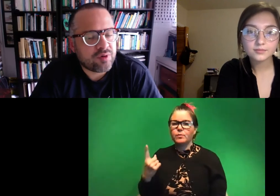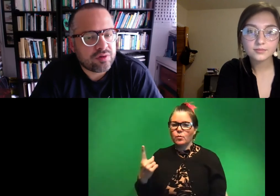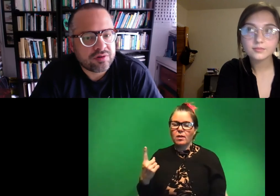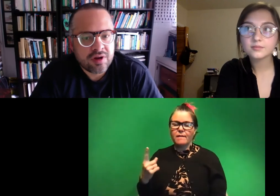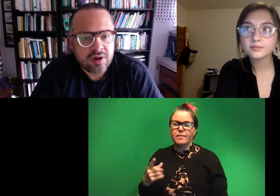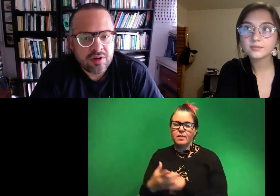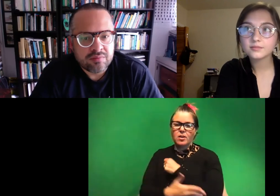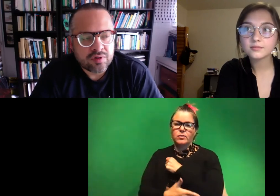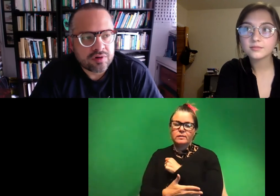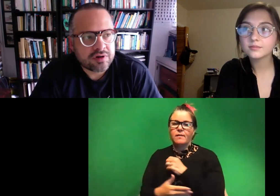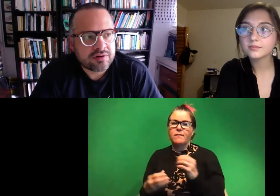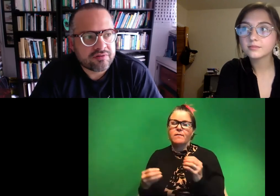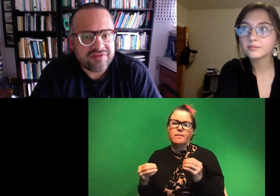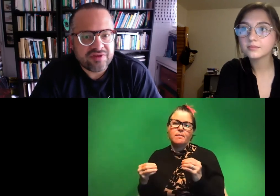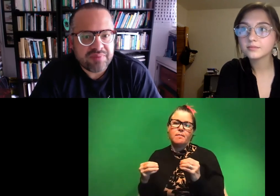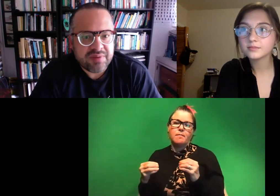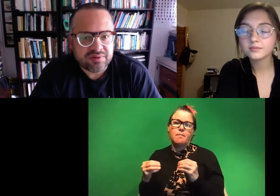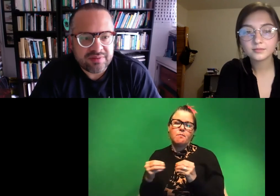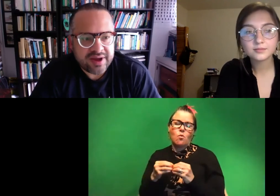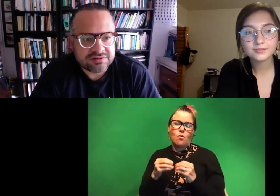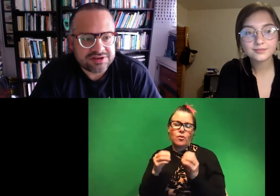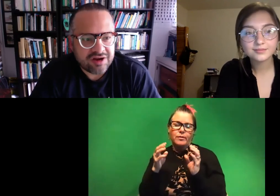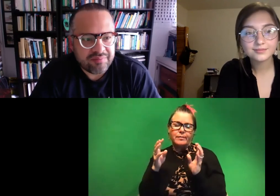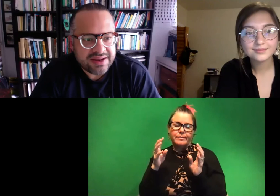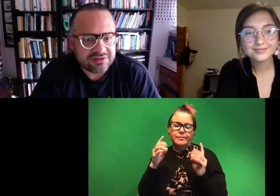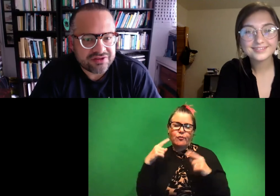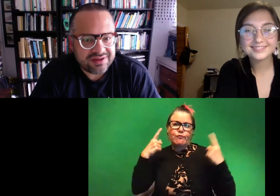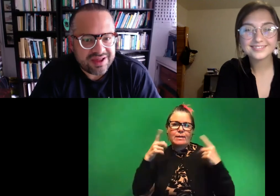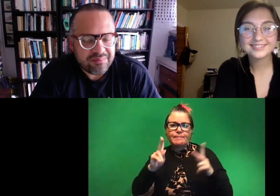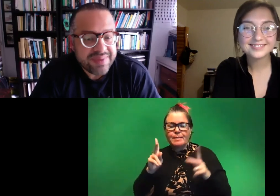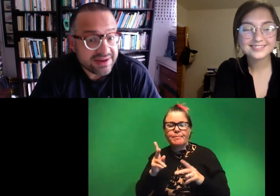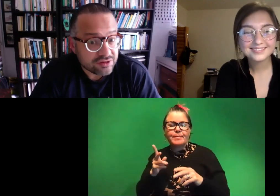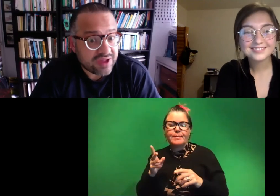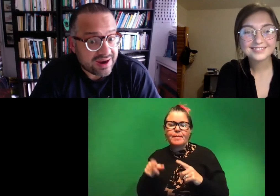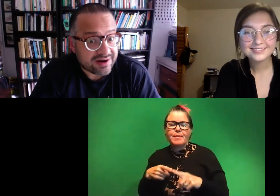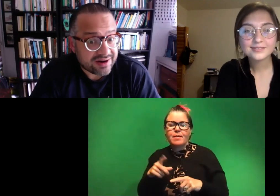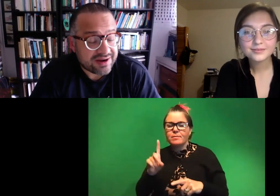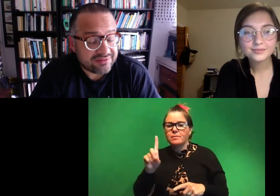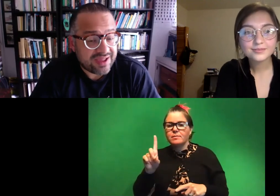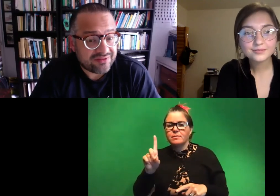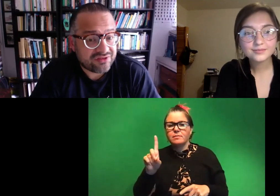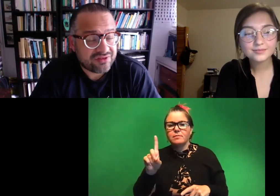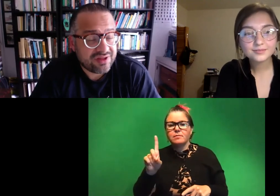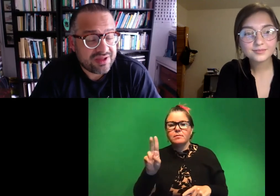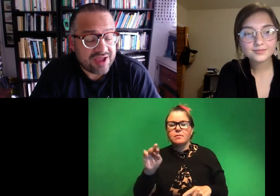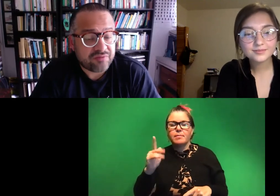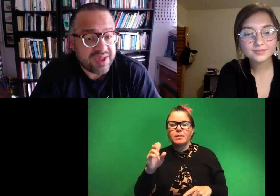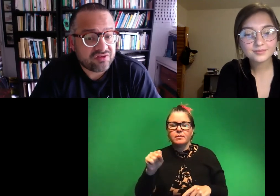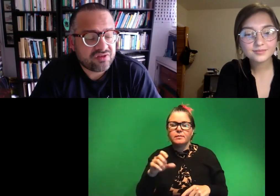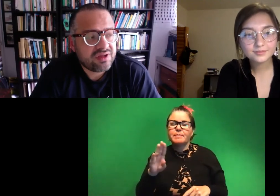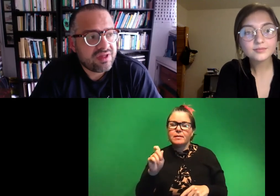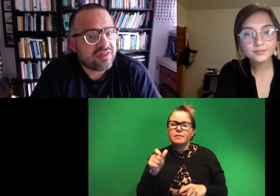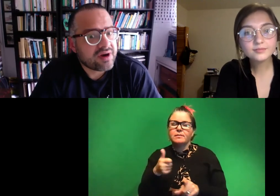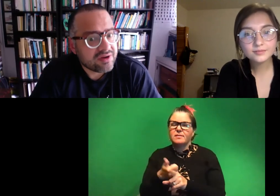have more crazy people about dung beetles, and beetles are as